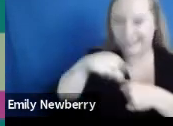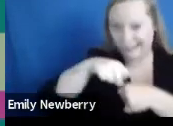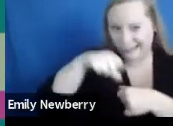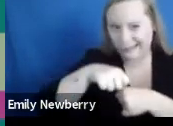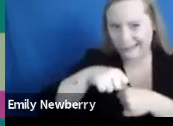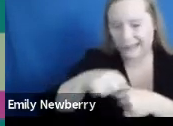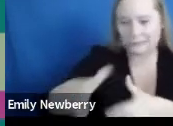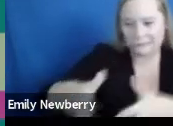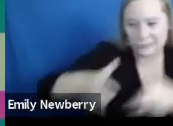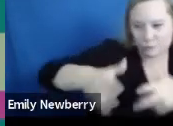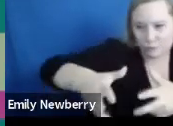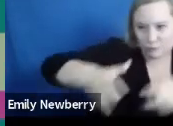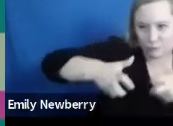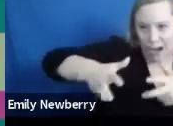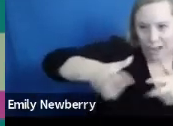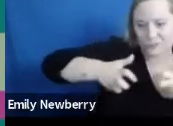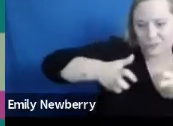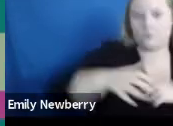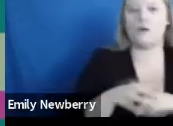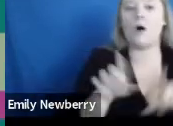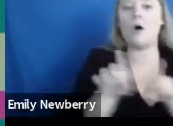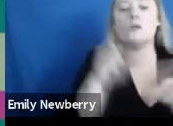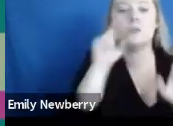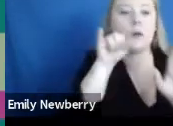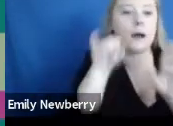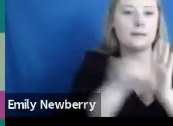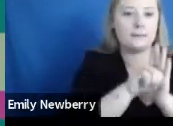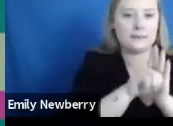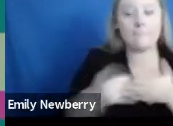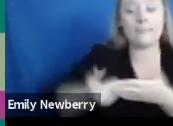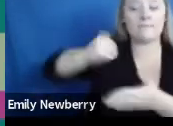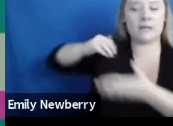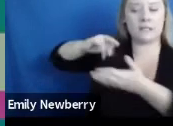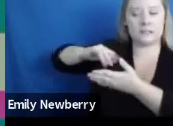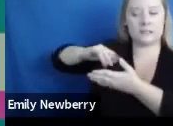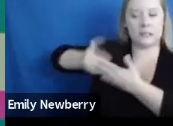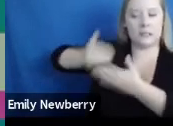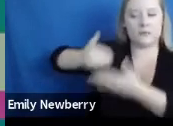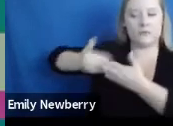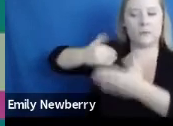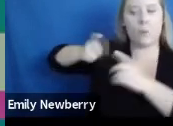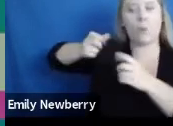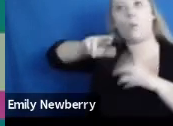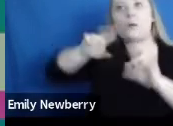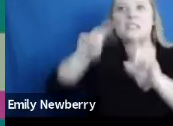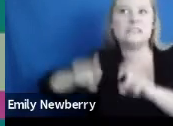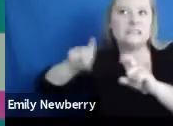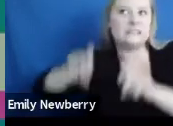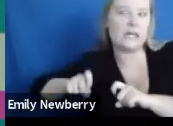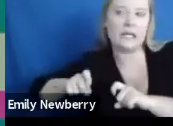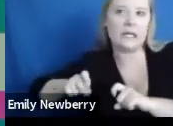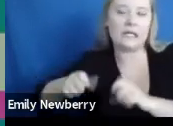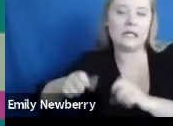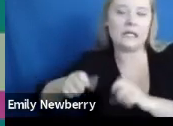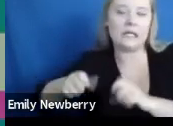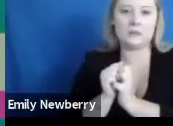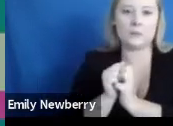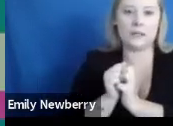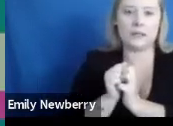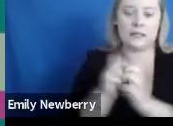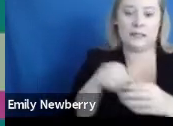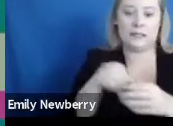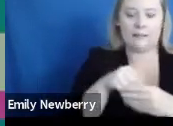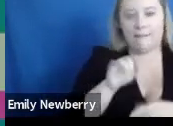extraction. Also identify any past studies or tests that might pertain to any other conditions in the basin.